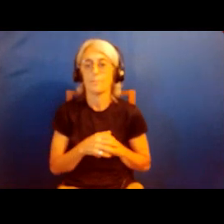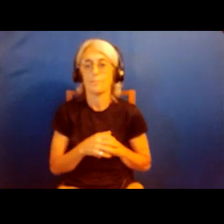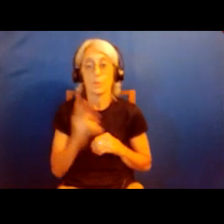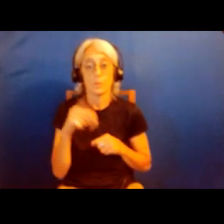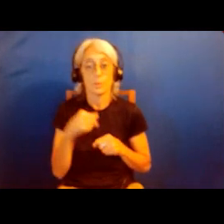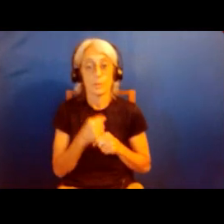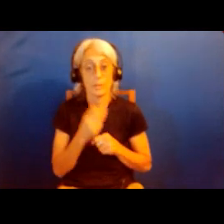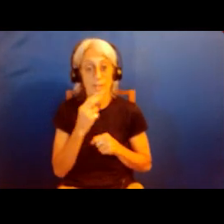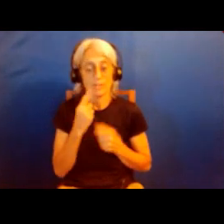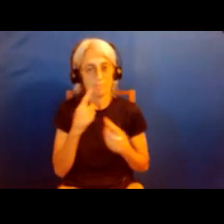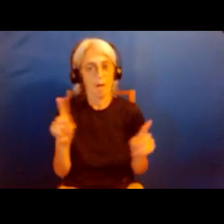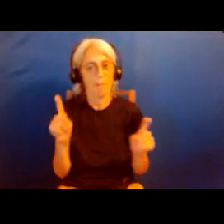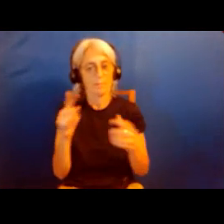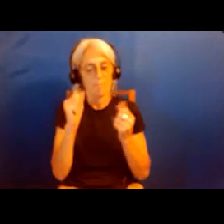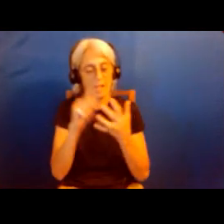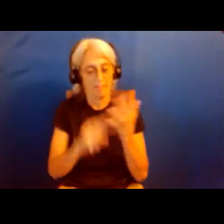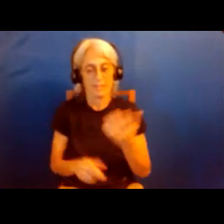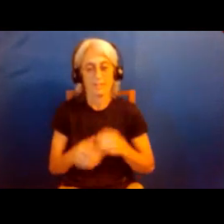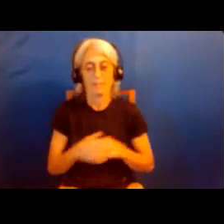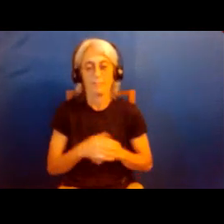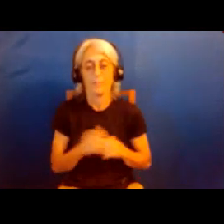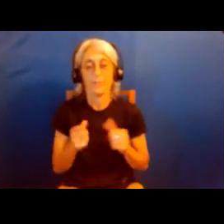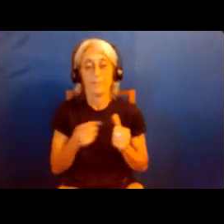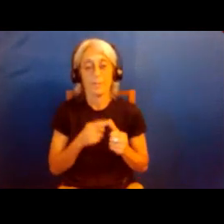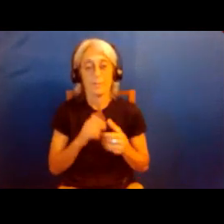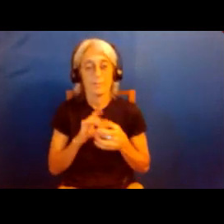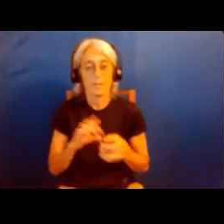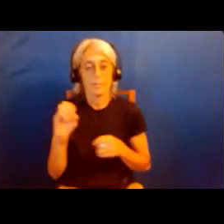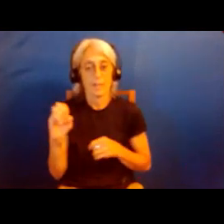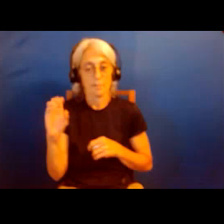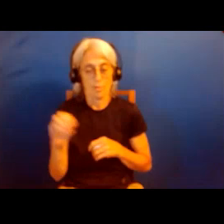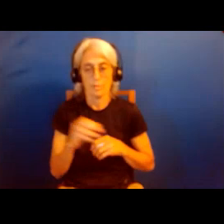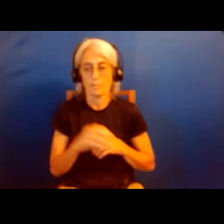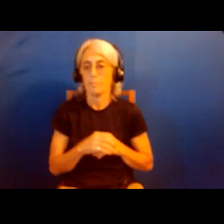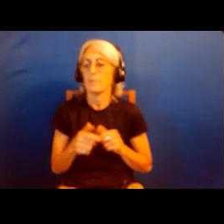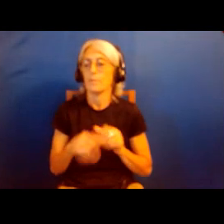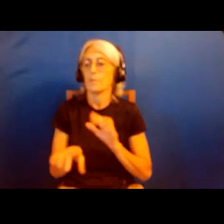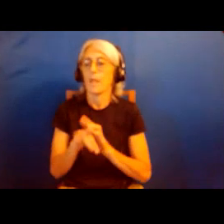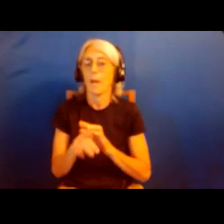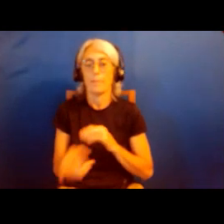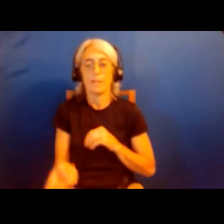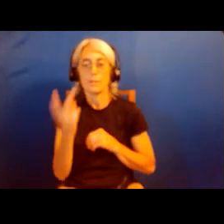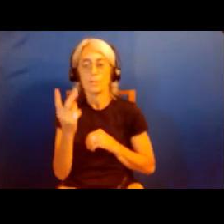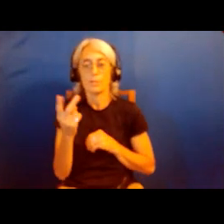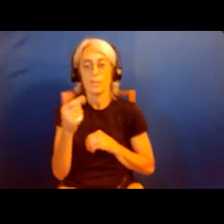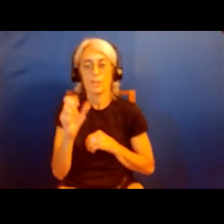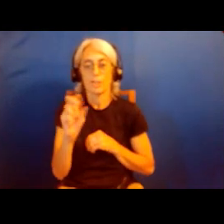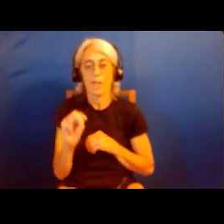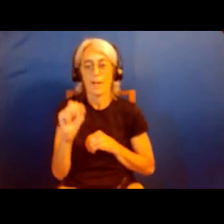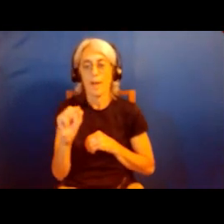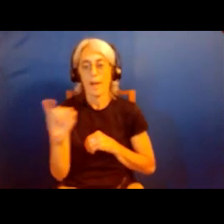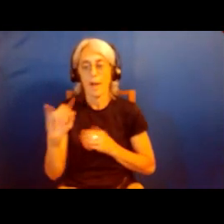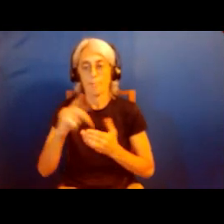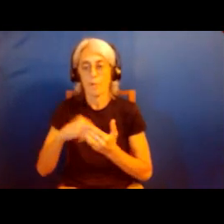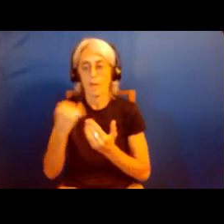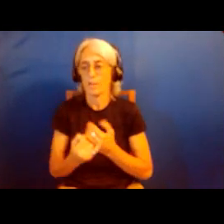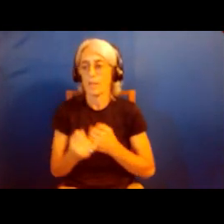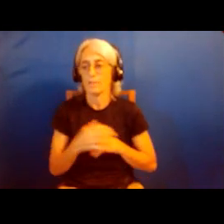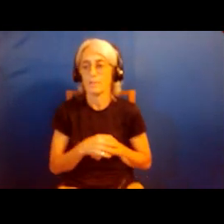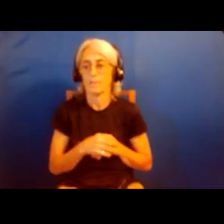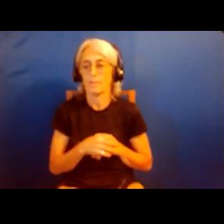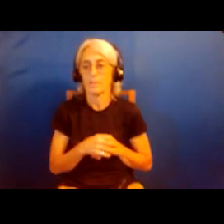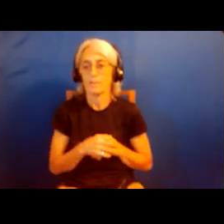years. One of the first things that we did related to the executive order was to nominate 2 Gen AI projects when there was a call